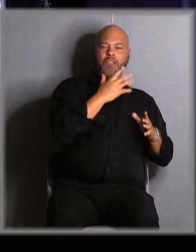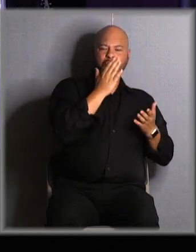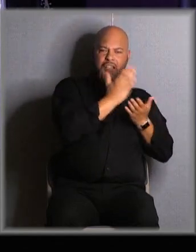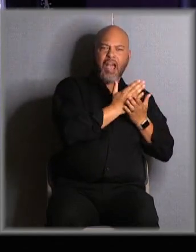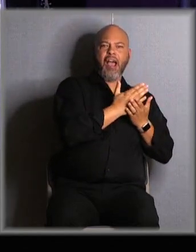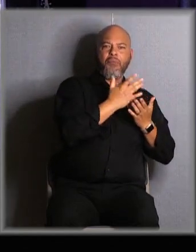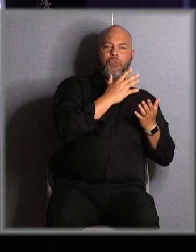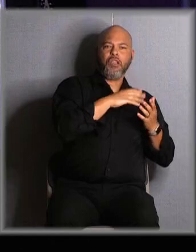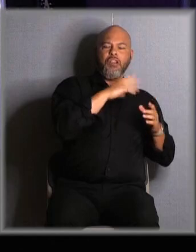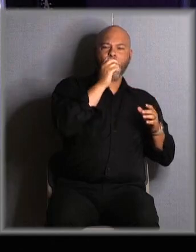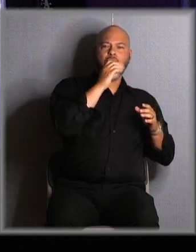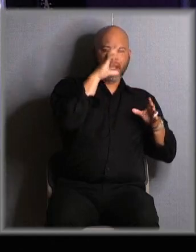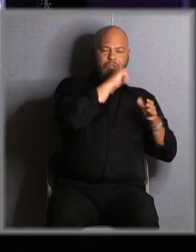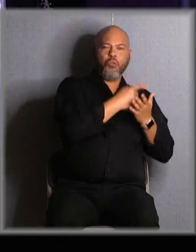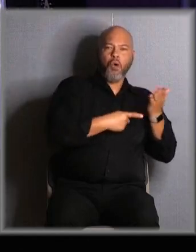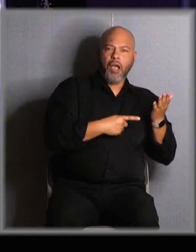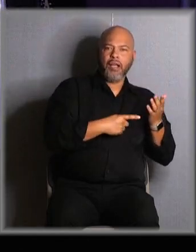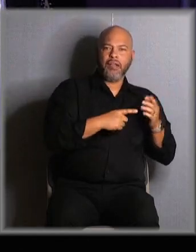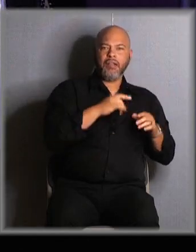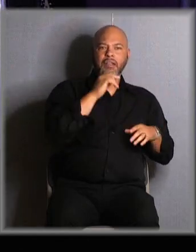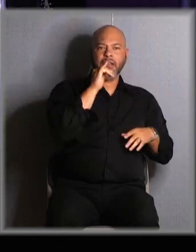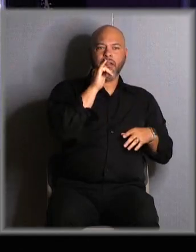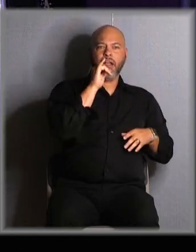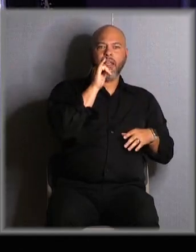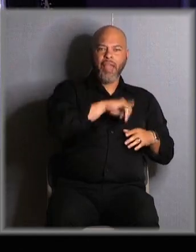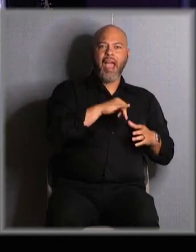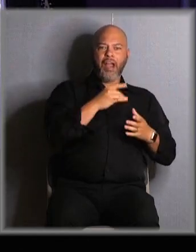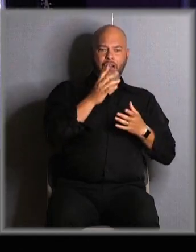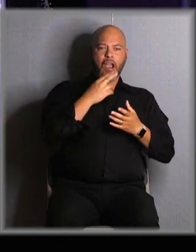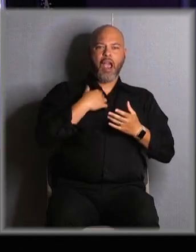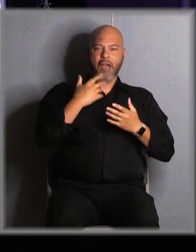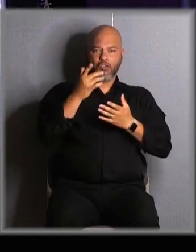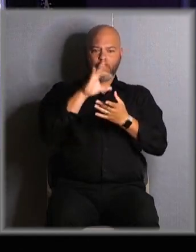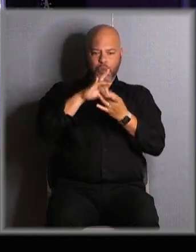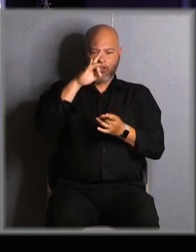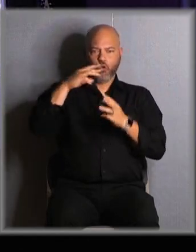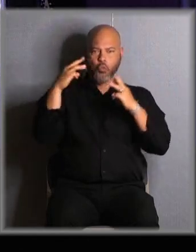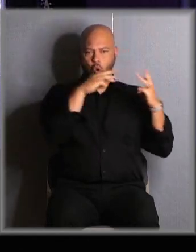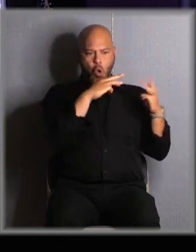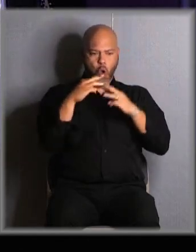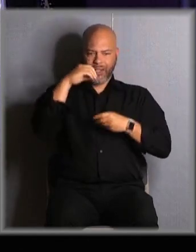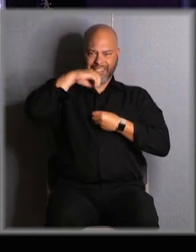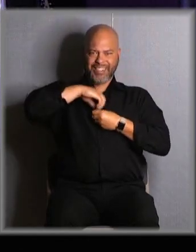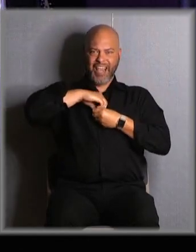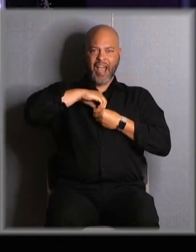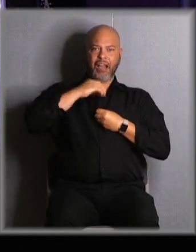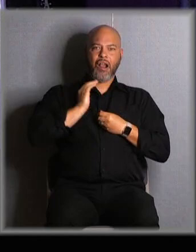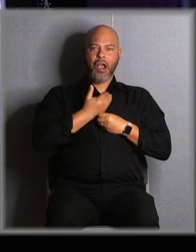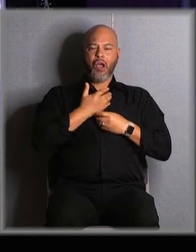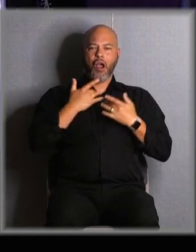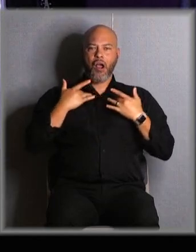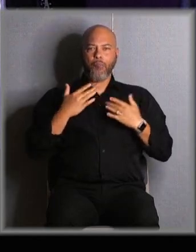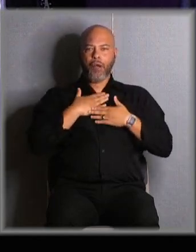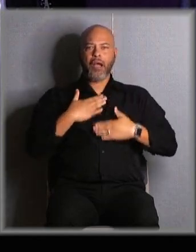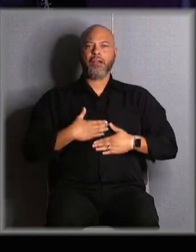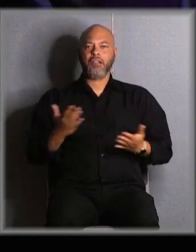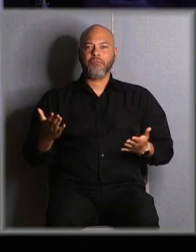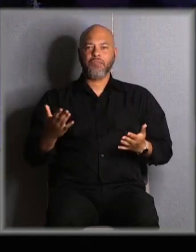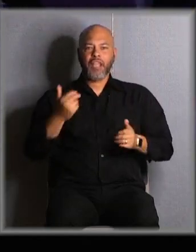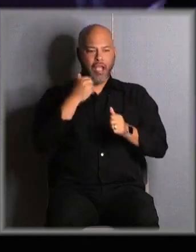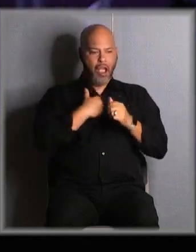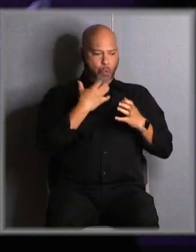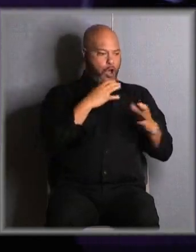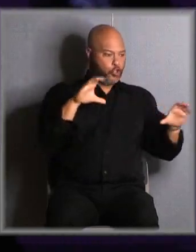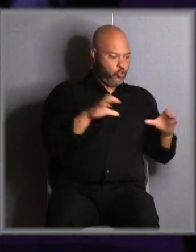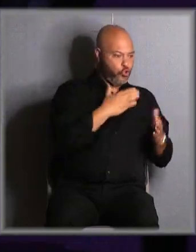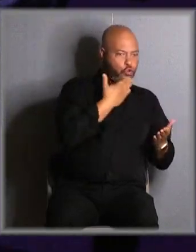up, sister. Guess what? There's a spiritual warfare that goes on in all of us. Every time I want to do